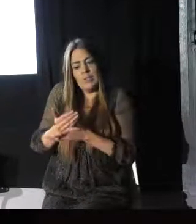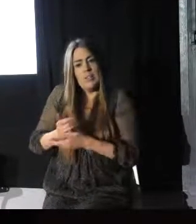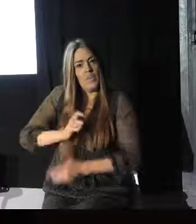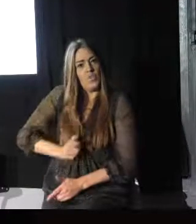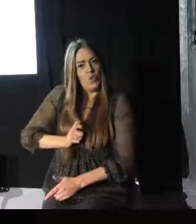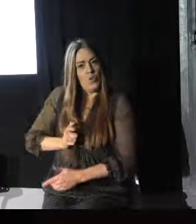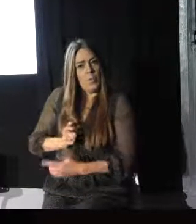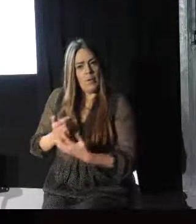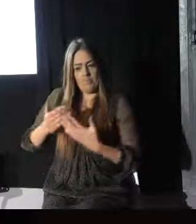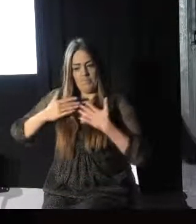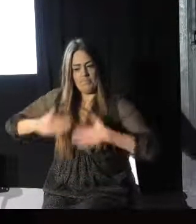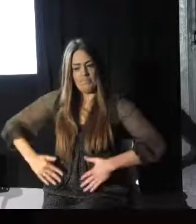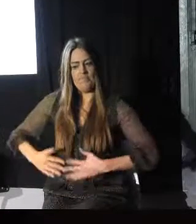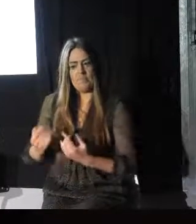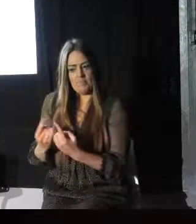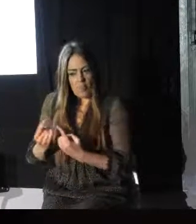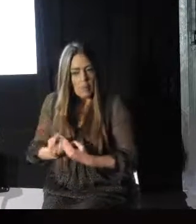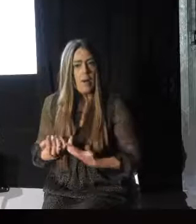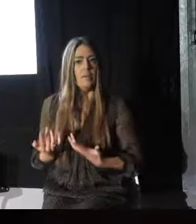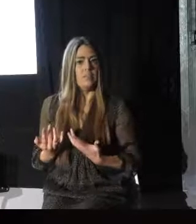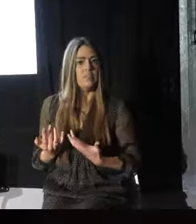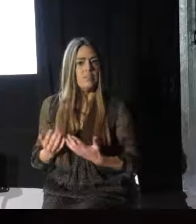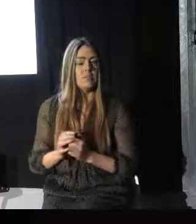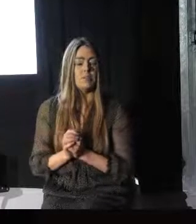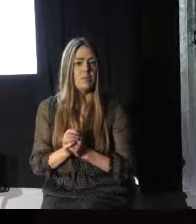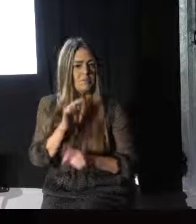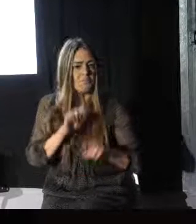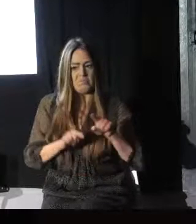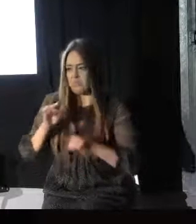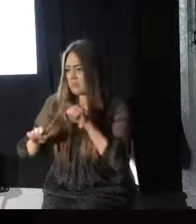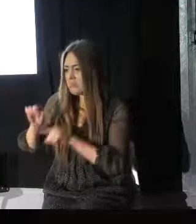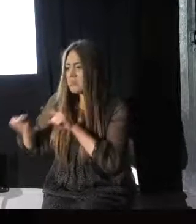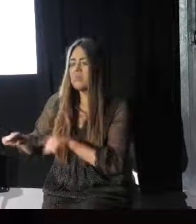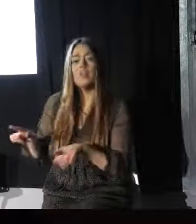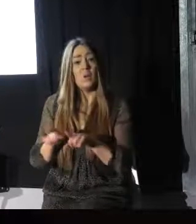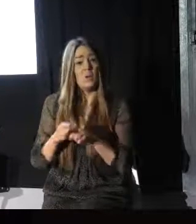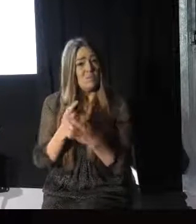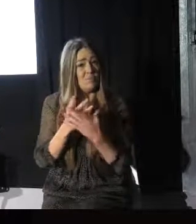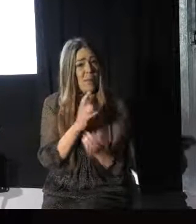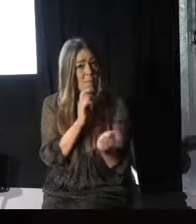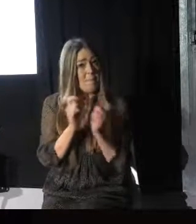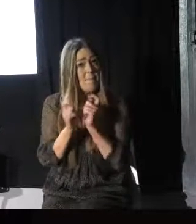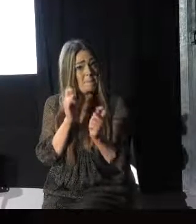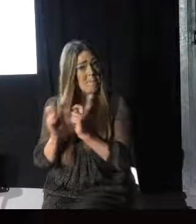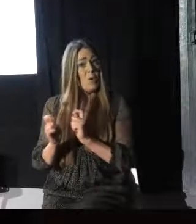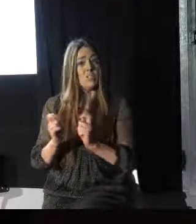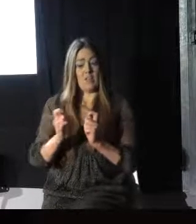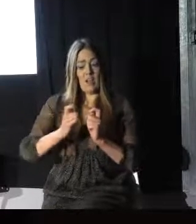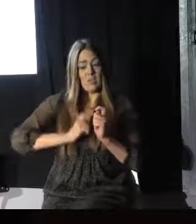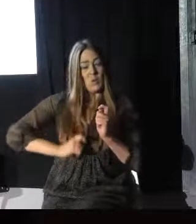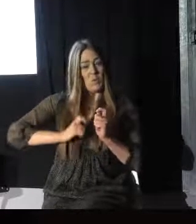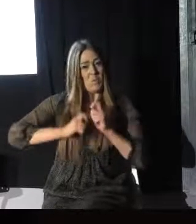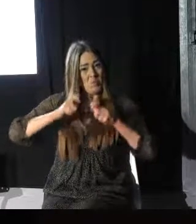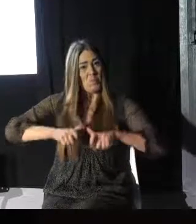all imaginable kinds, not to mention the many modified human remains that are part of